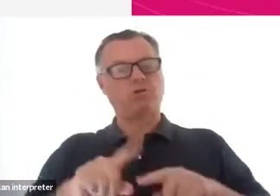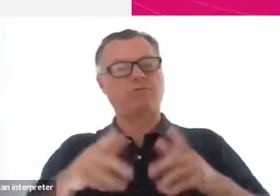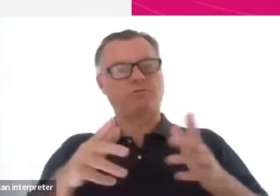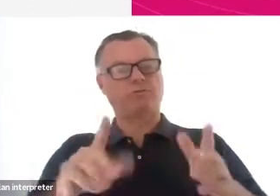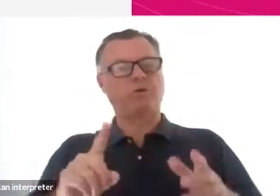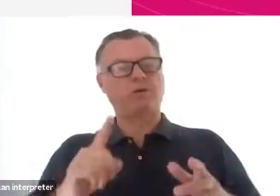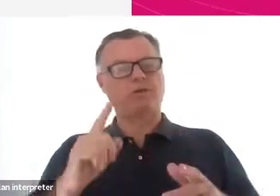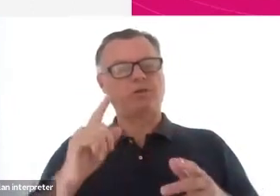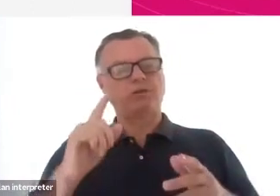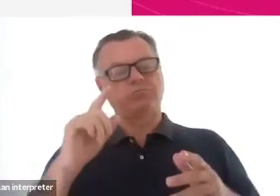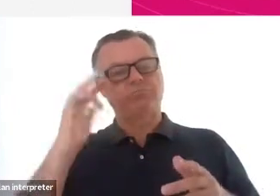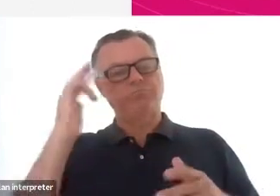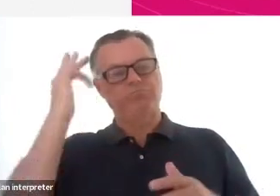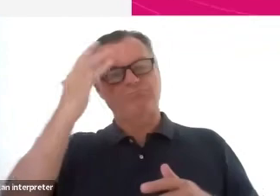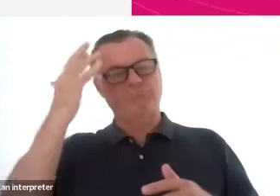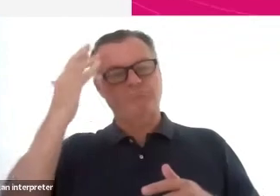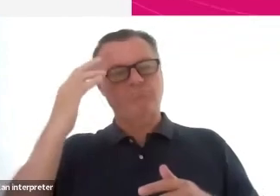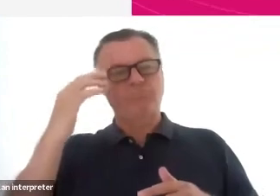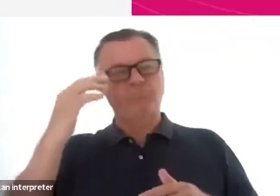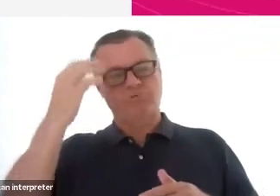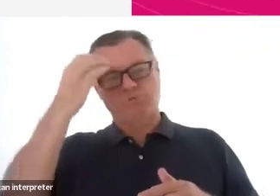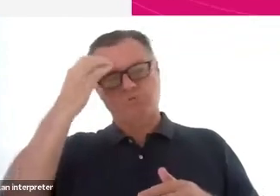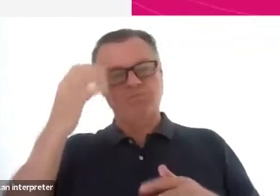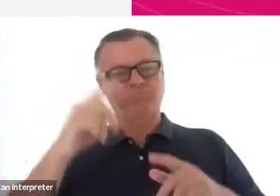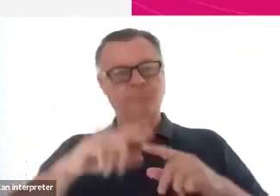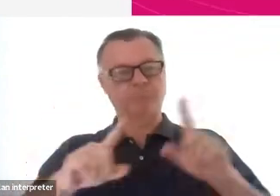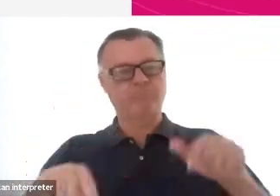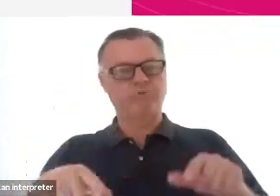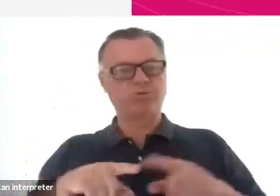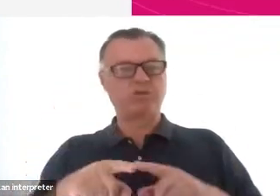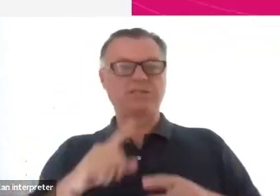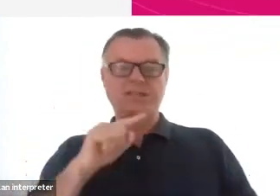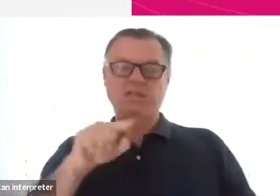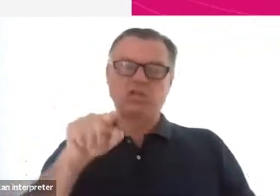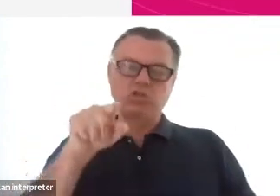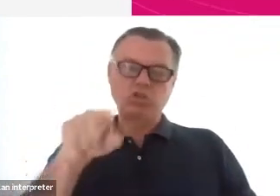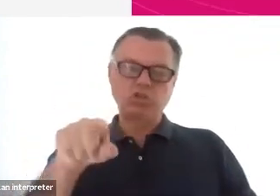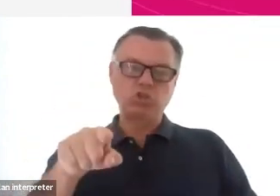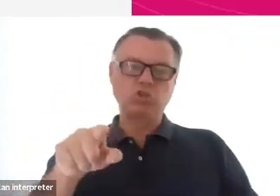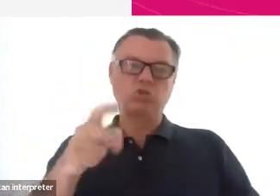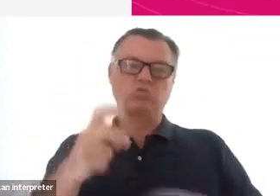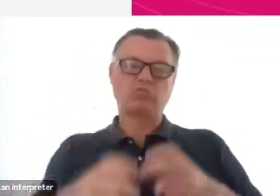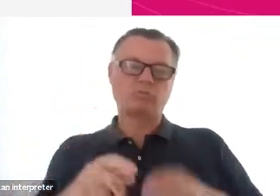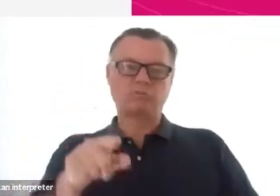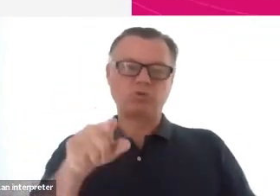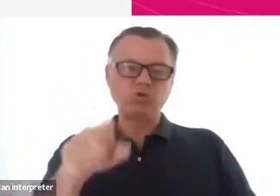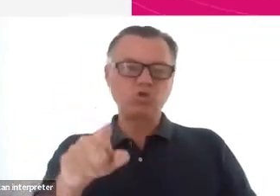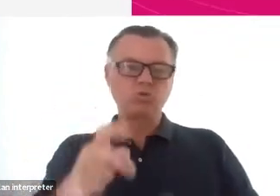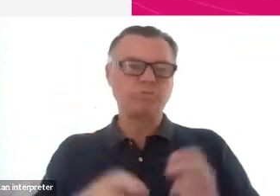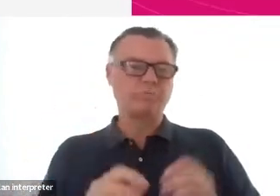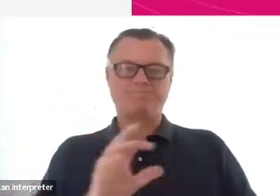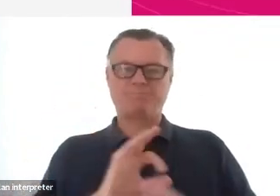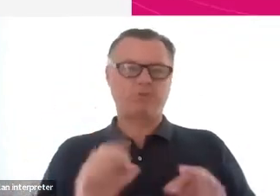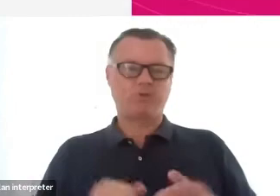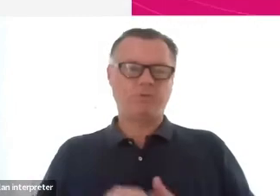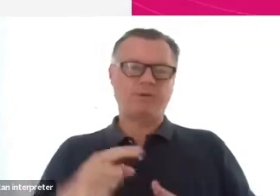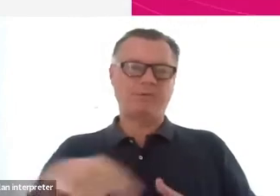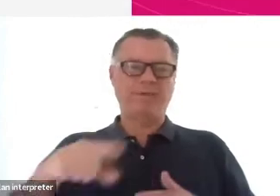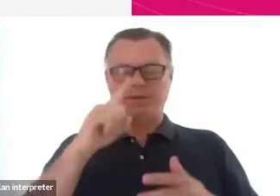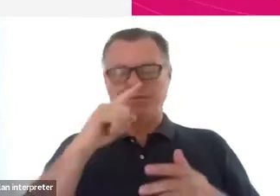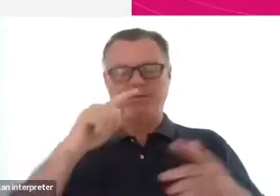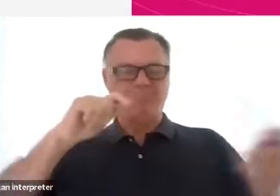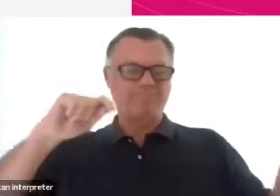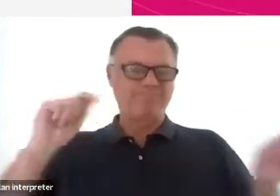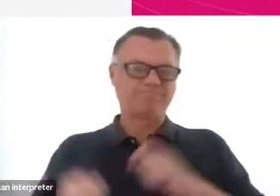neurodivergent, anxious, and cognitively diverse learners have been told the problem is them. It isn't. The startups in this group are building new environments